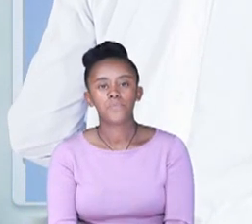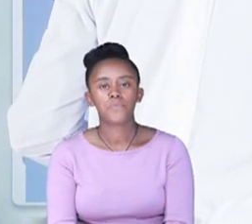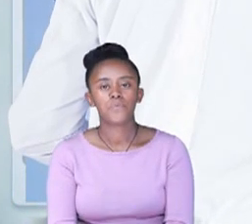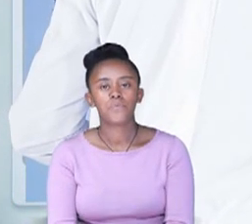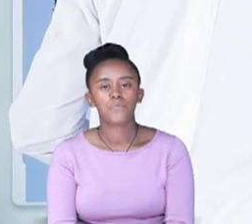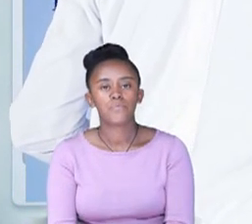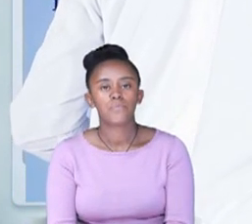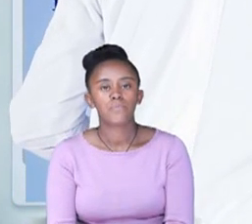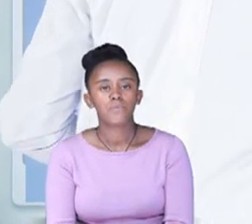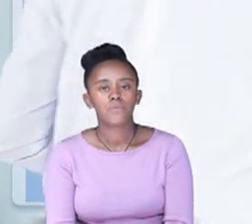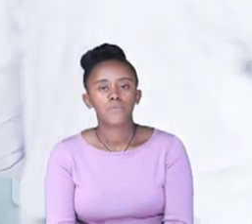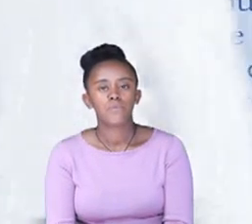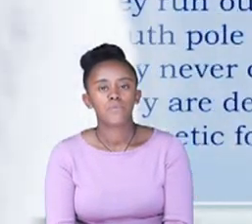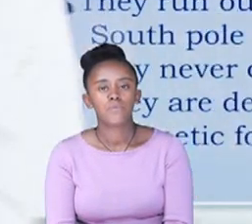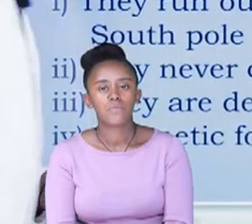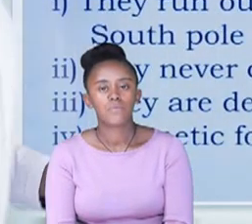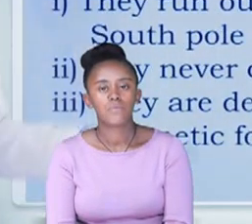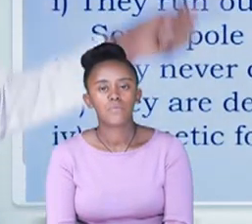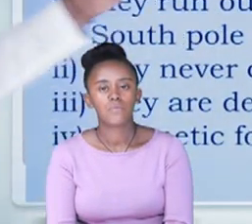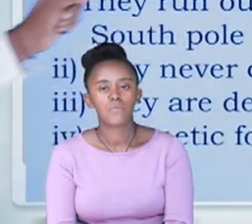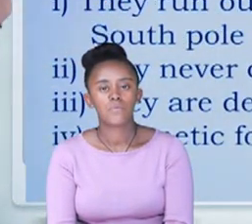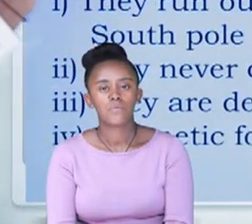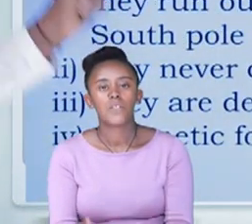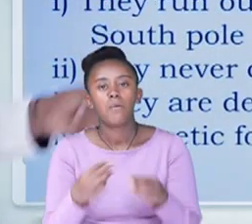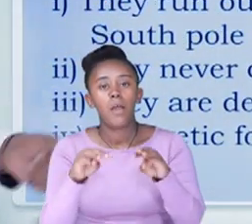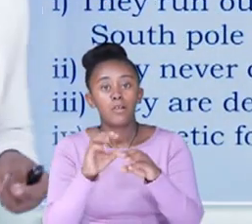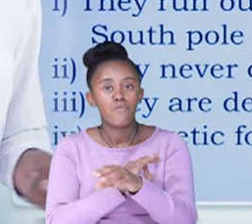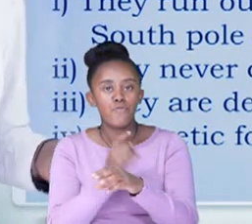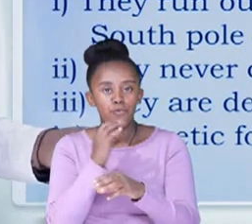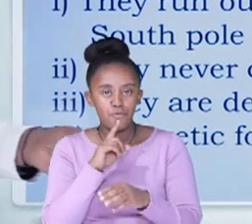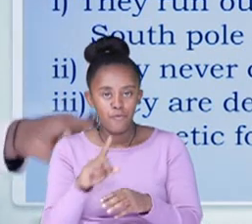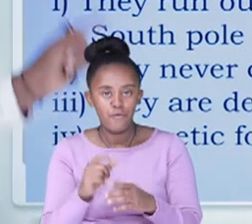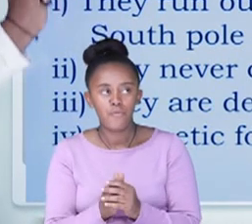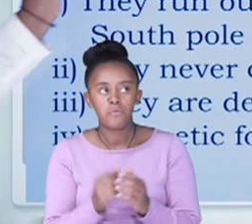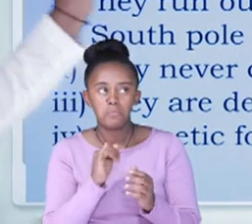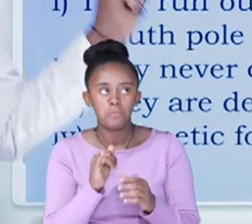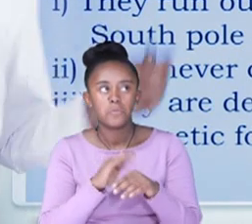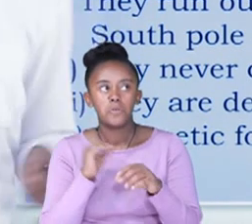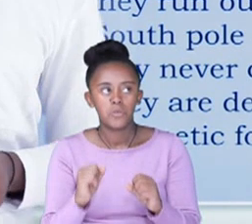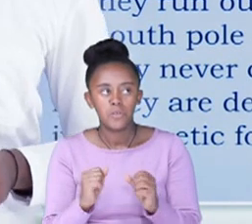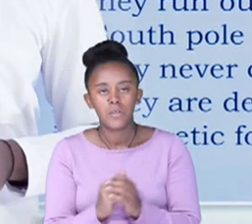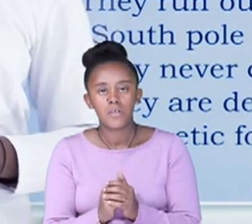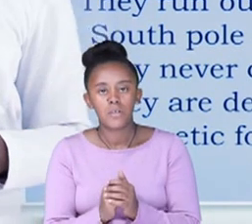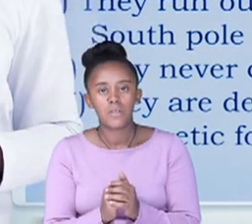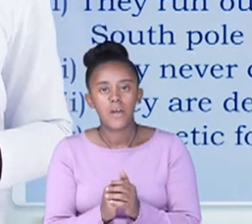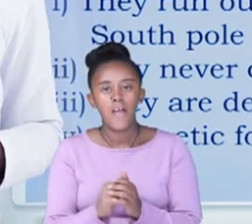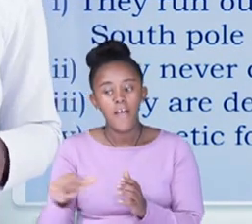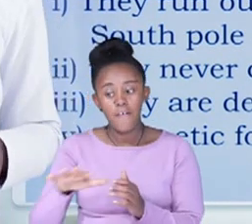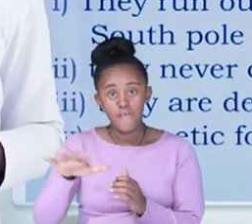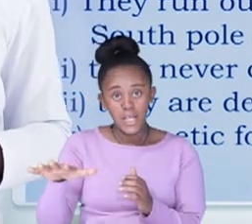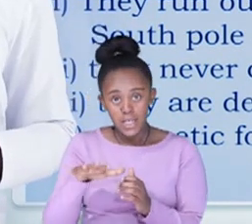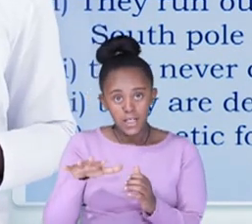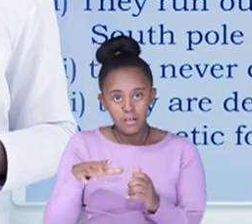lines or magnetic force of lines. We can call them like this. And these field lines